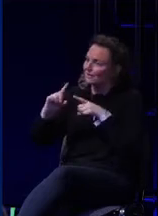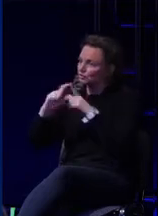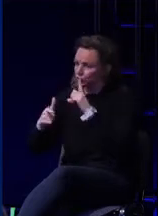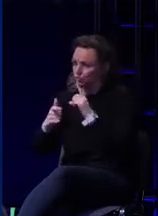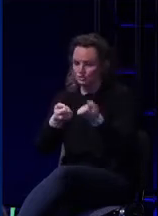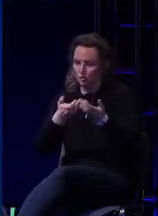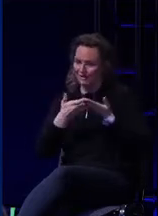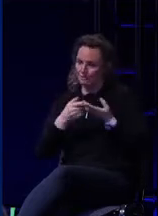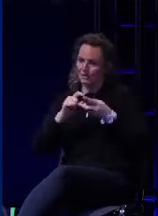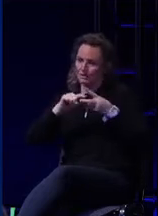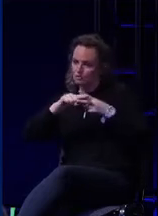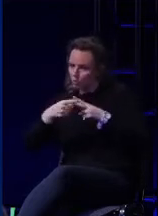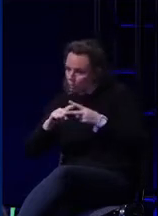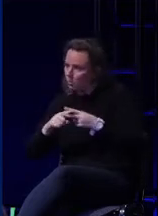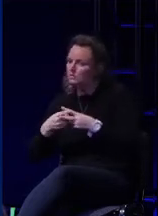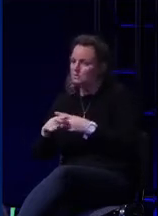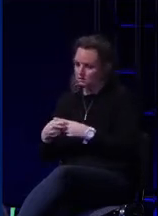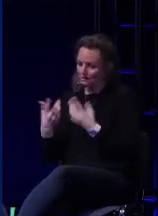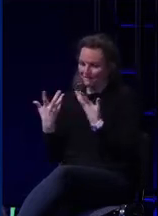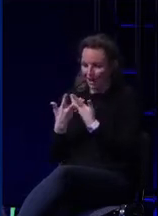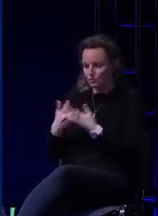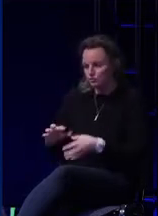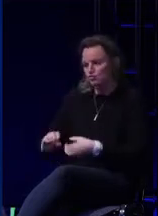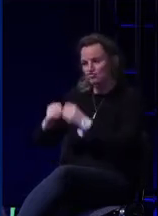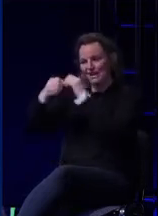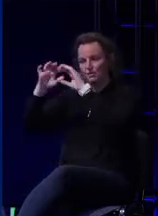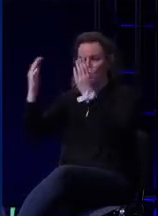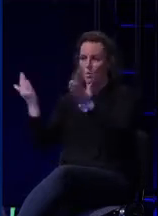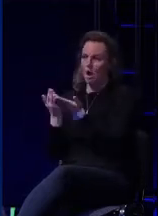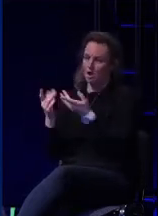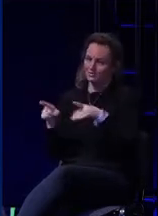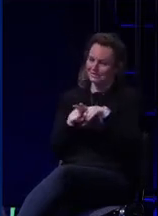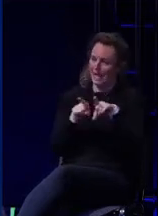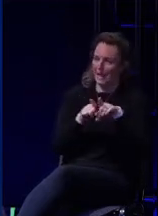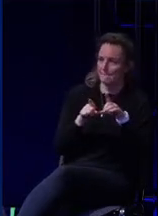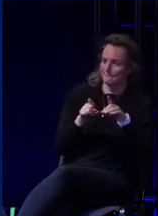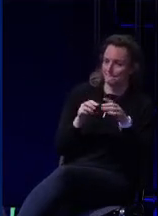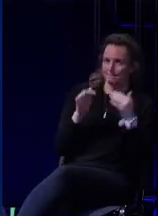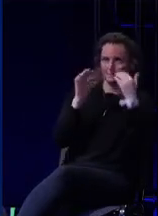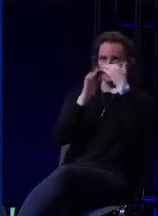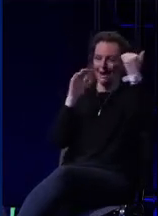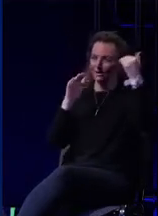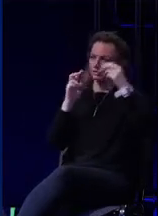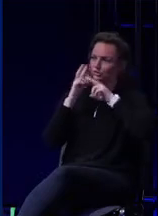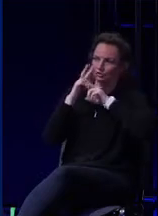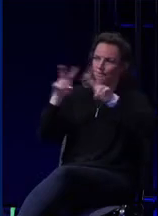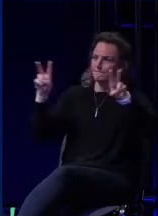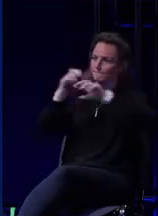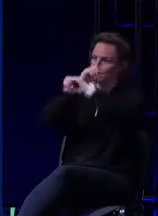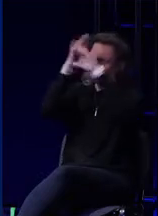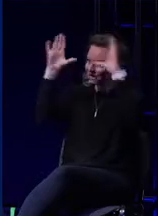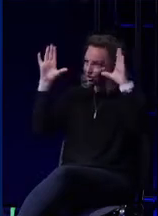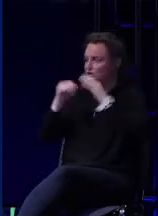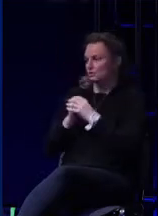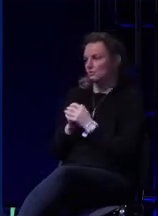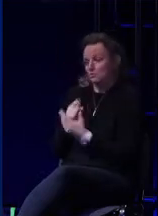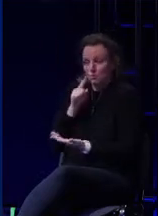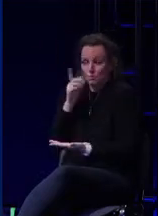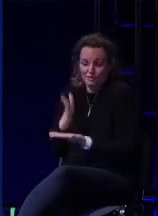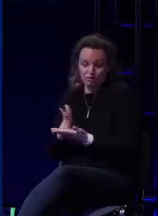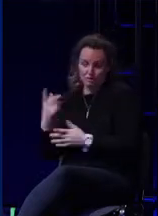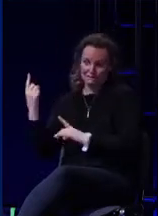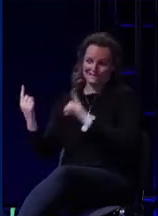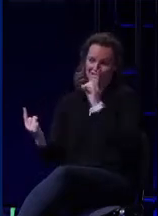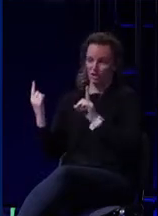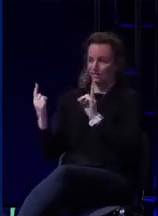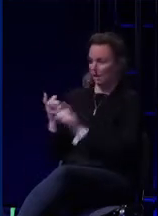And I think you're absolutely right, and it's such an important relationship, and we have that great relationship where it's like we trust each other. It's like, yes,